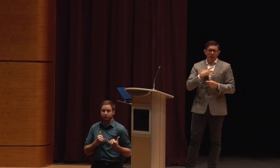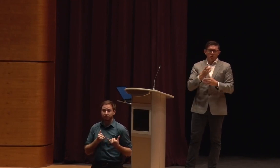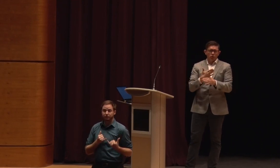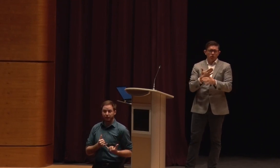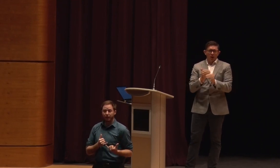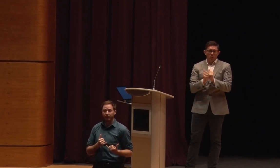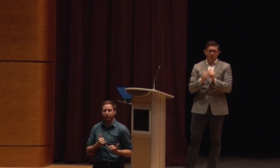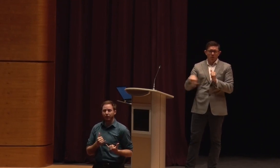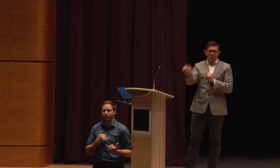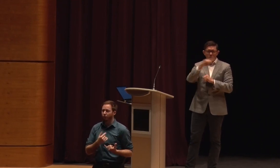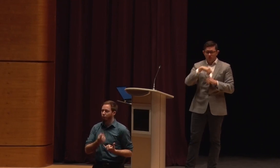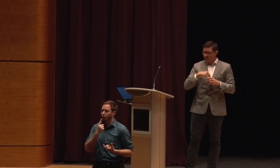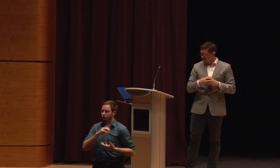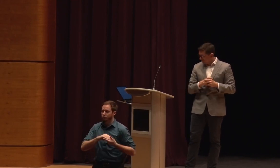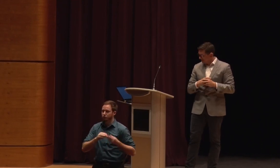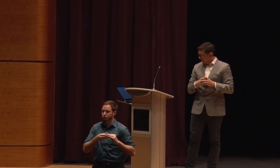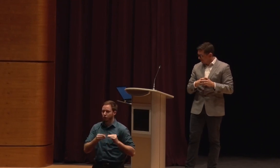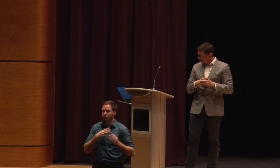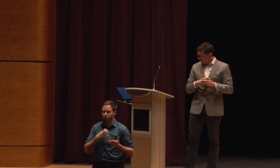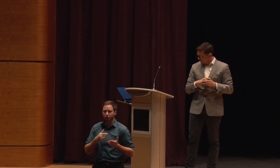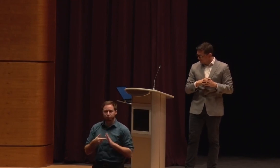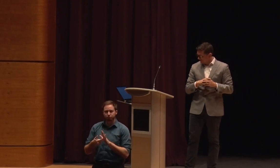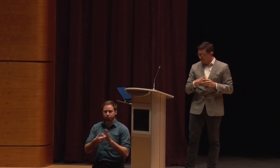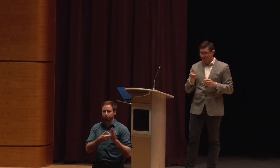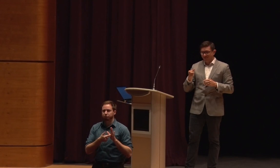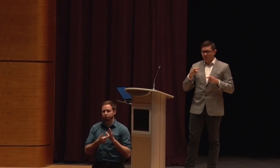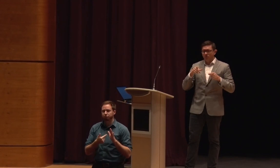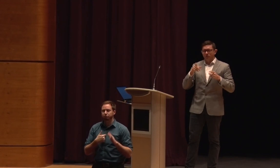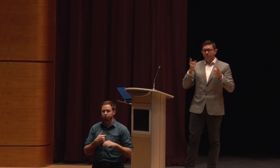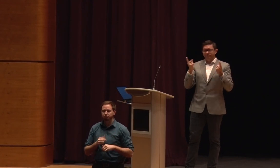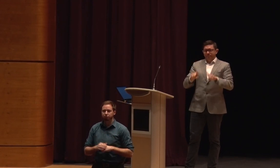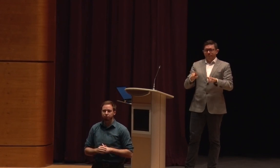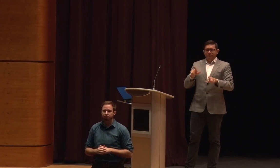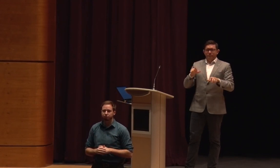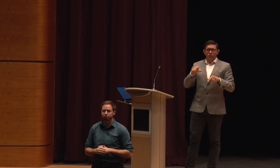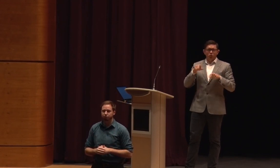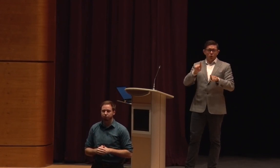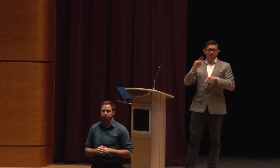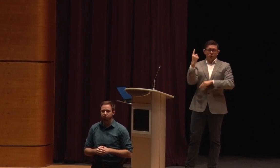I have one story that I would really like to share with you all.